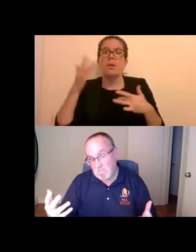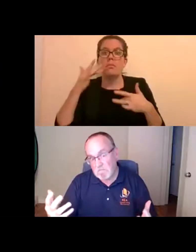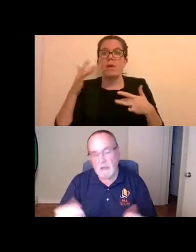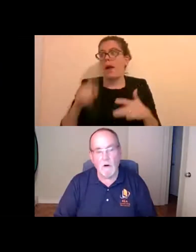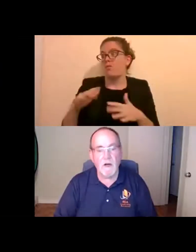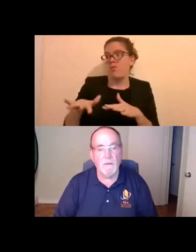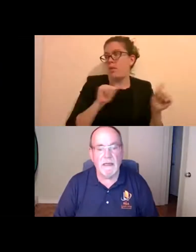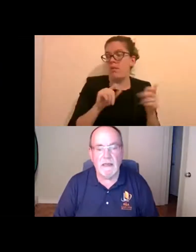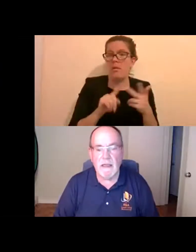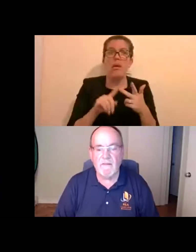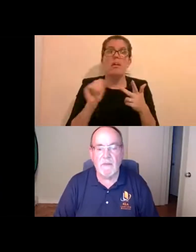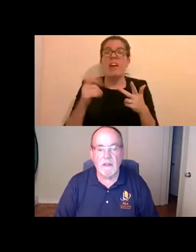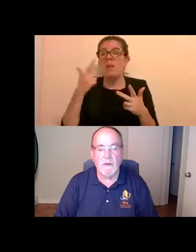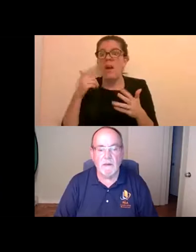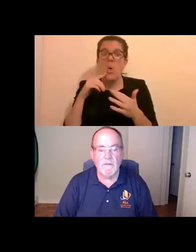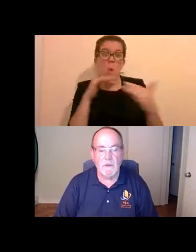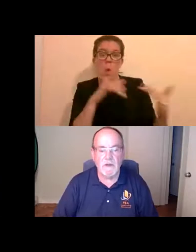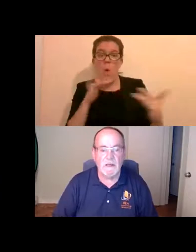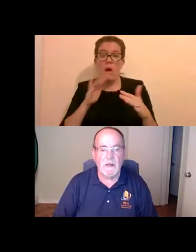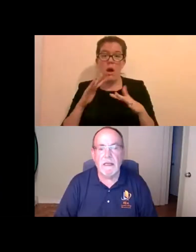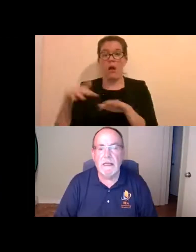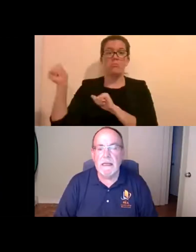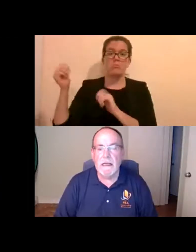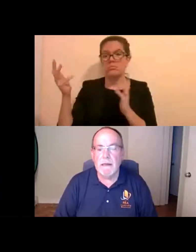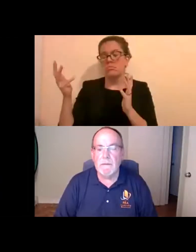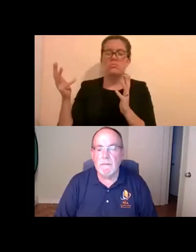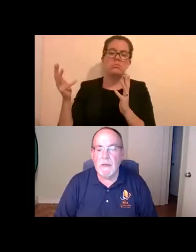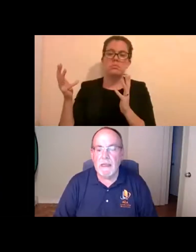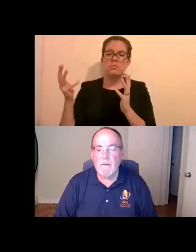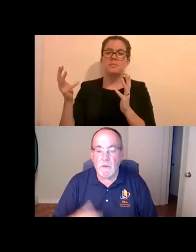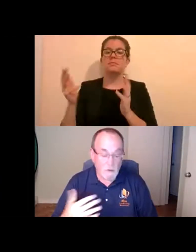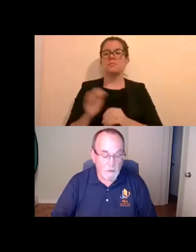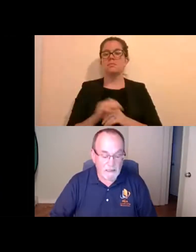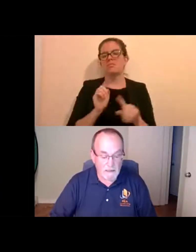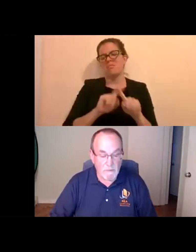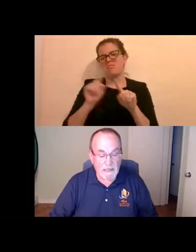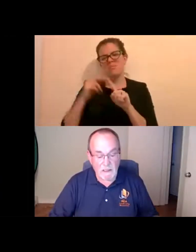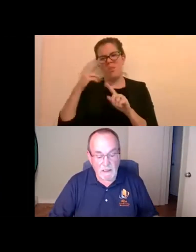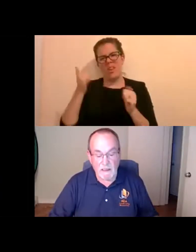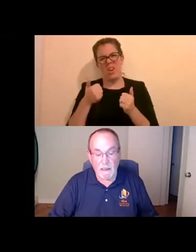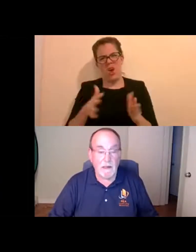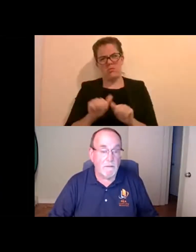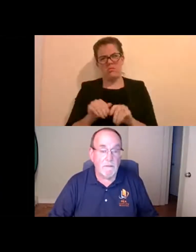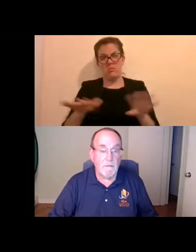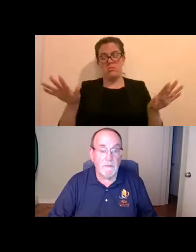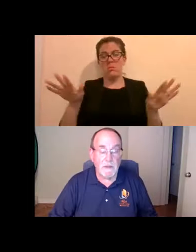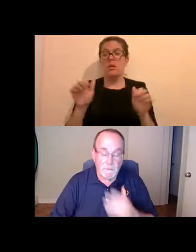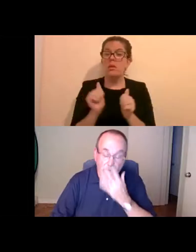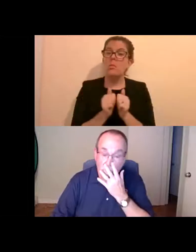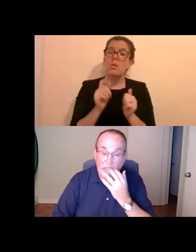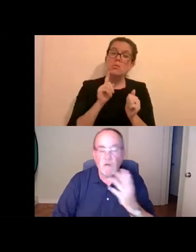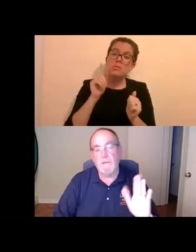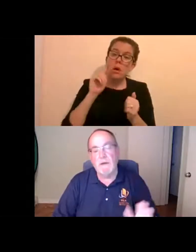and arguably have been mostly good, which was basically